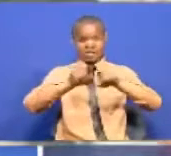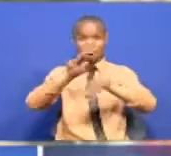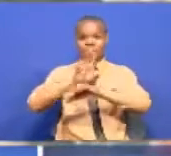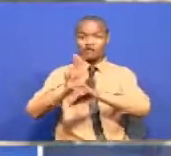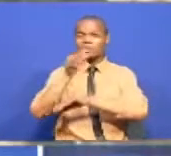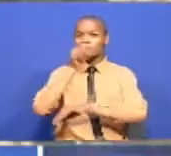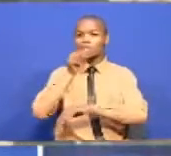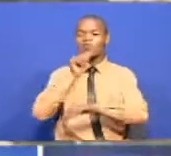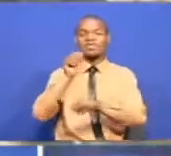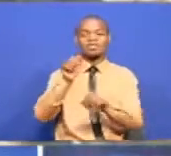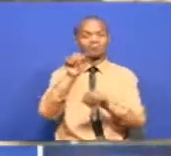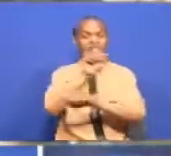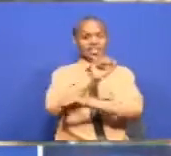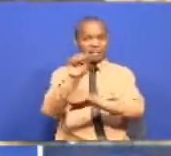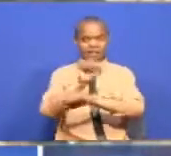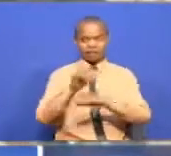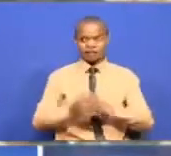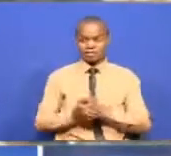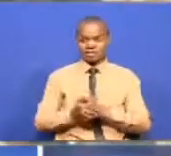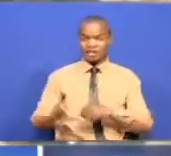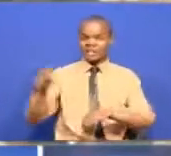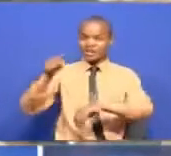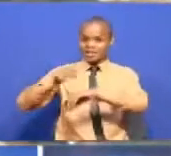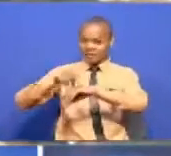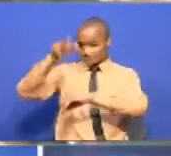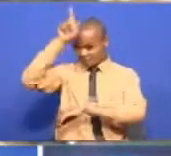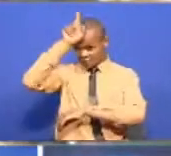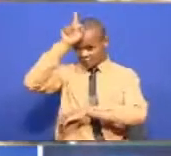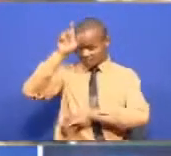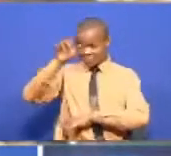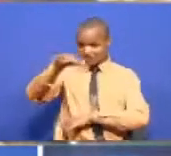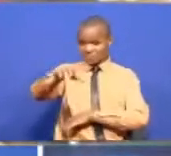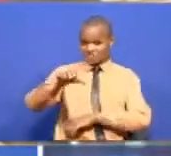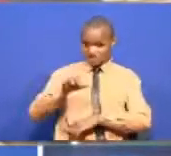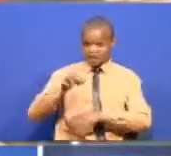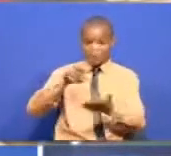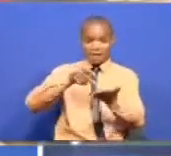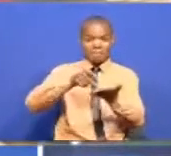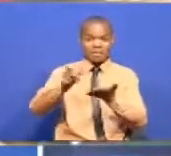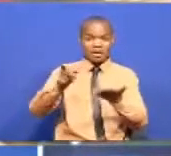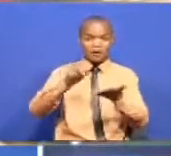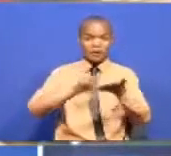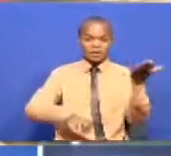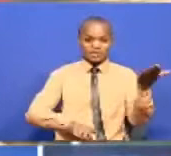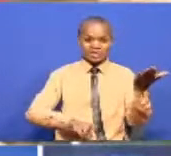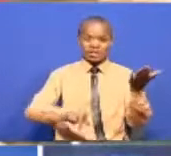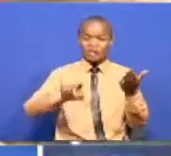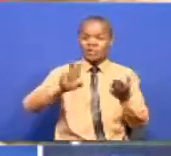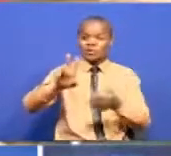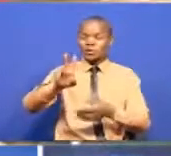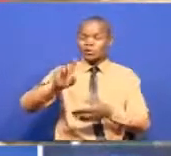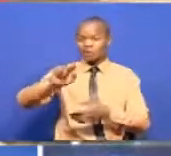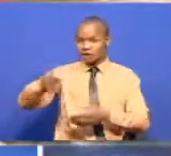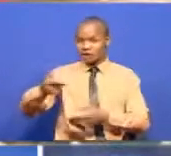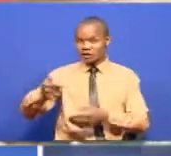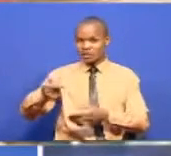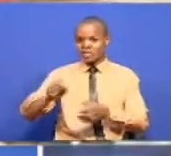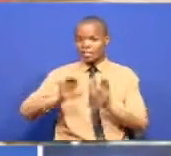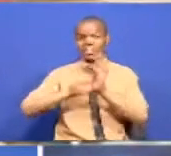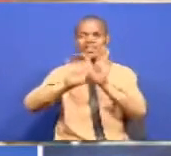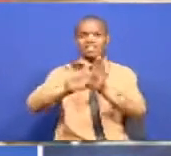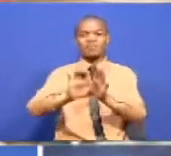cars. Tunaenda nyumbani ni private cars ambapo tunaripisha 2,000, kama kwenda Kisii, Migori, Busia ni